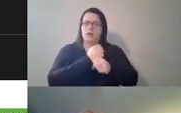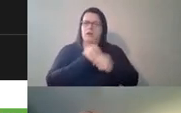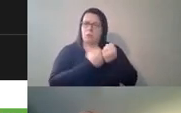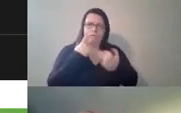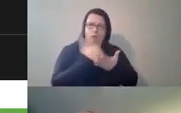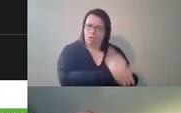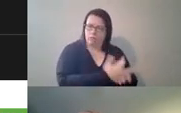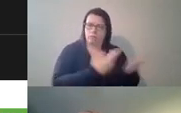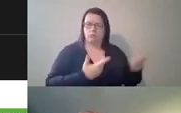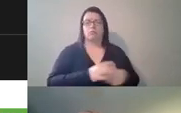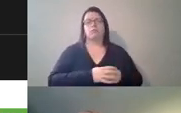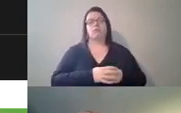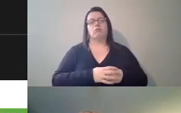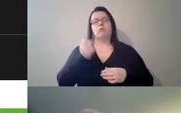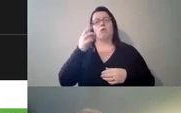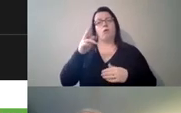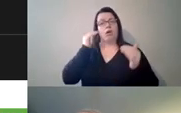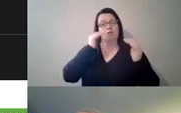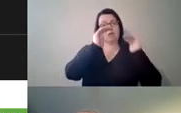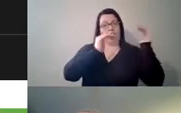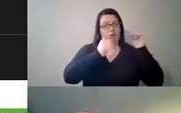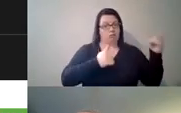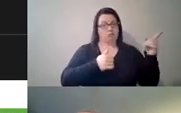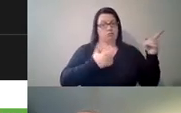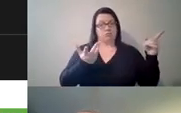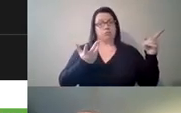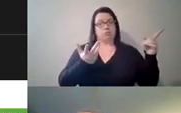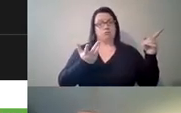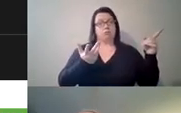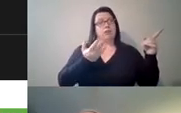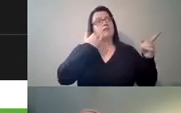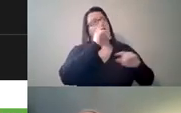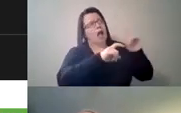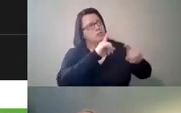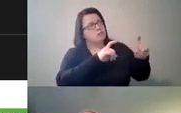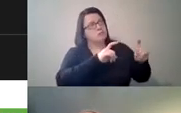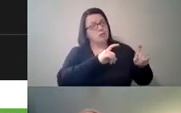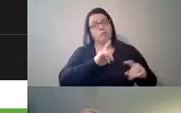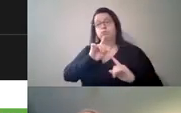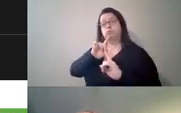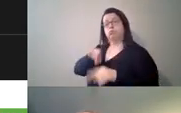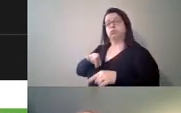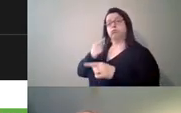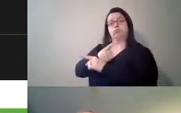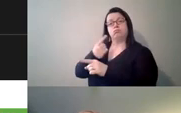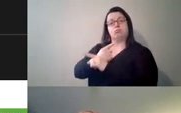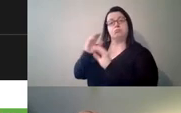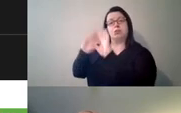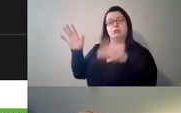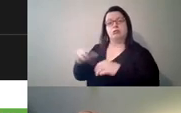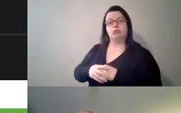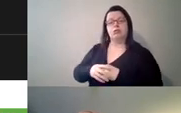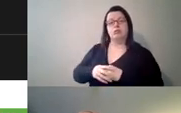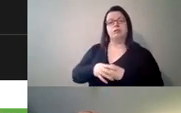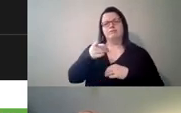Or does the adult, for example, give, consistent or logical answers to the question, for example? So you bring up that you're really concerned